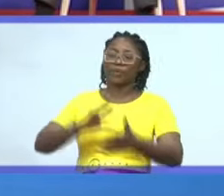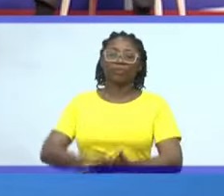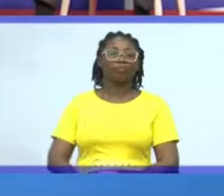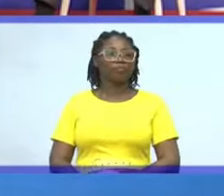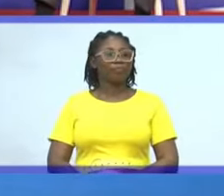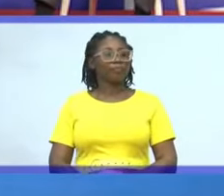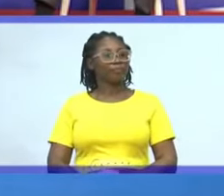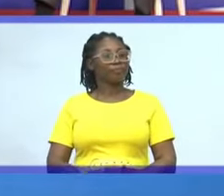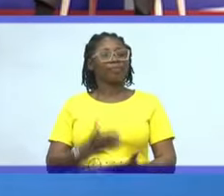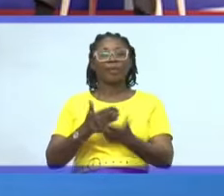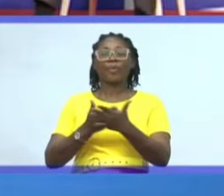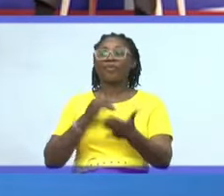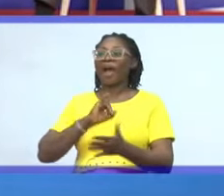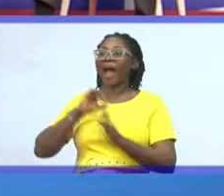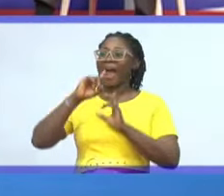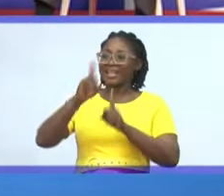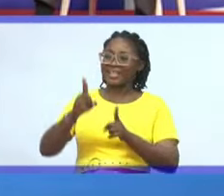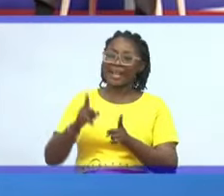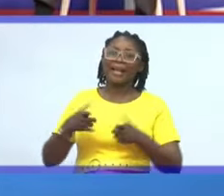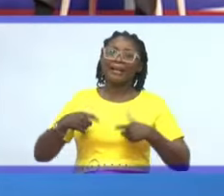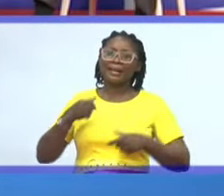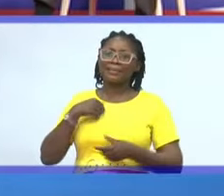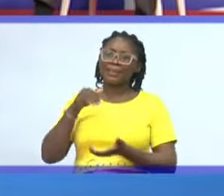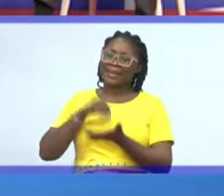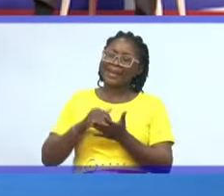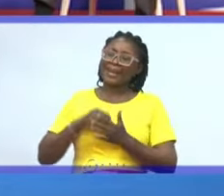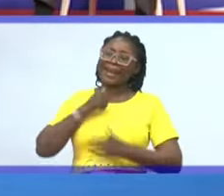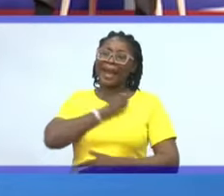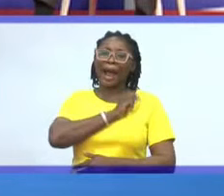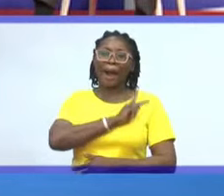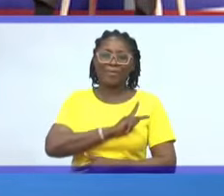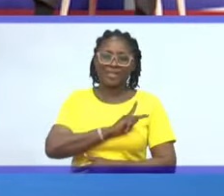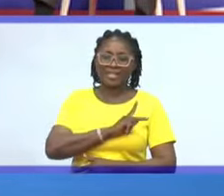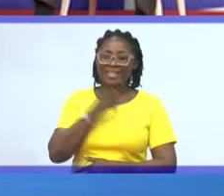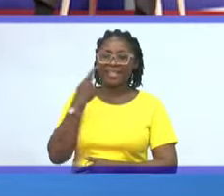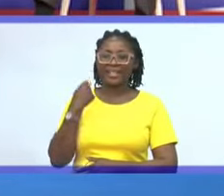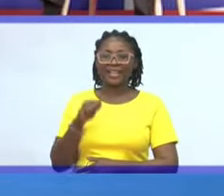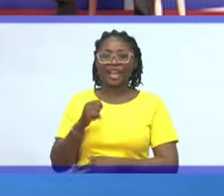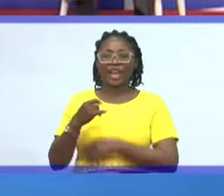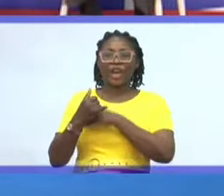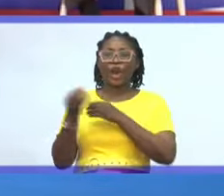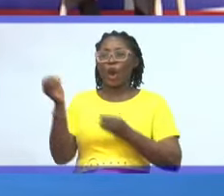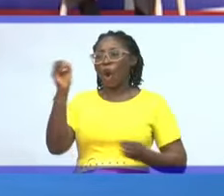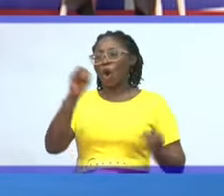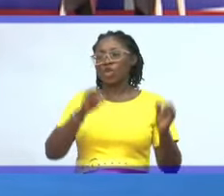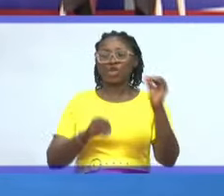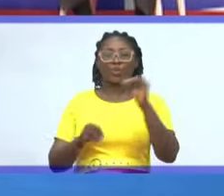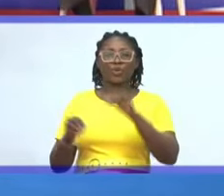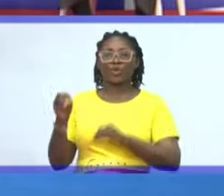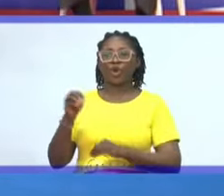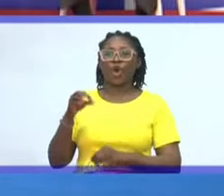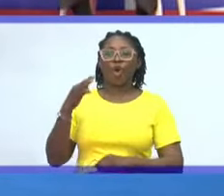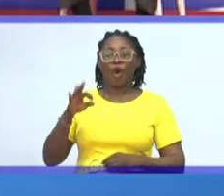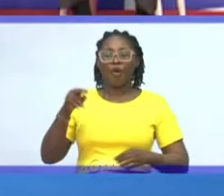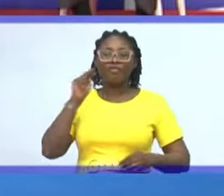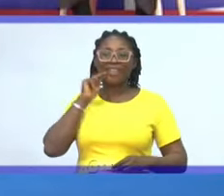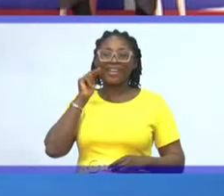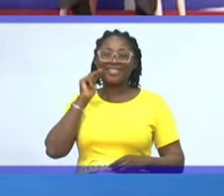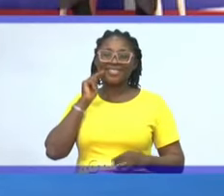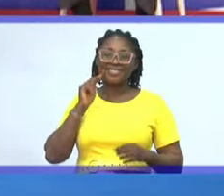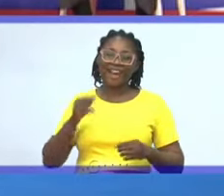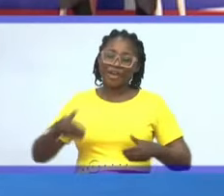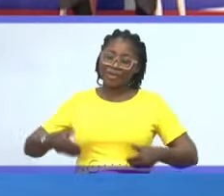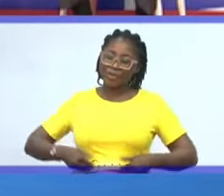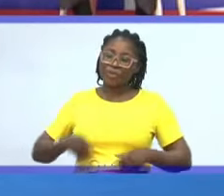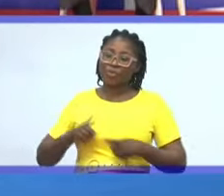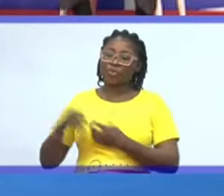Before I answer, let me once again appreciate the contribution of Nigerian youth in